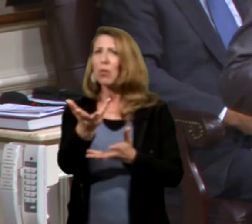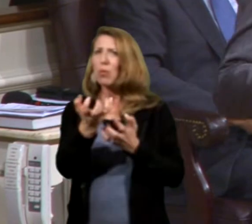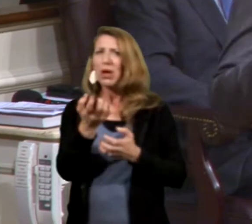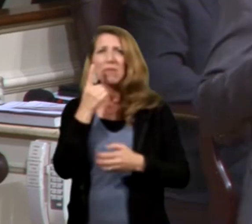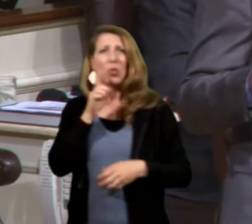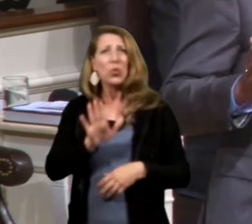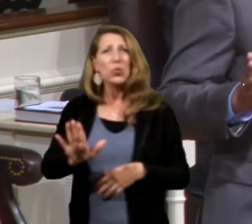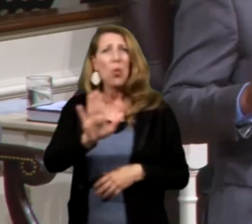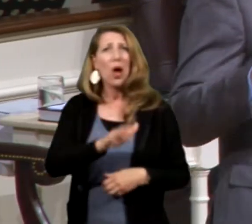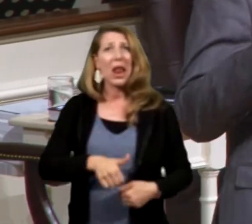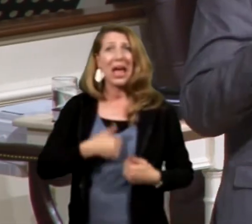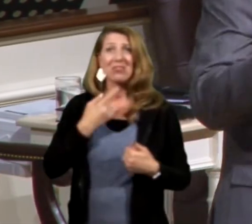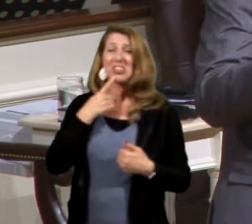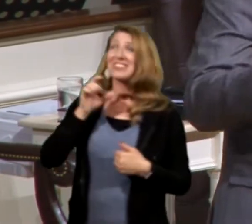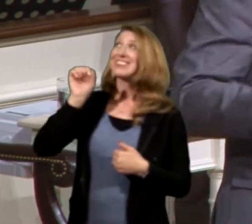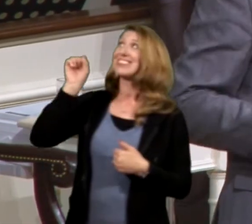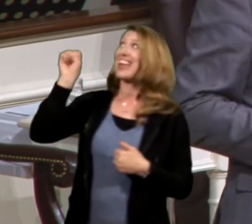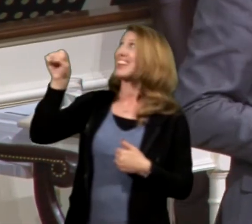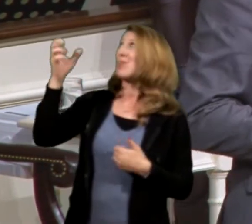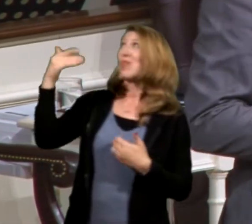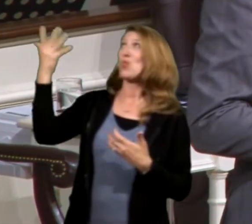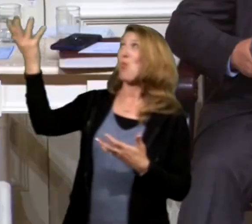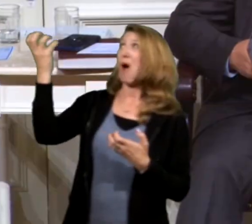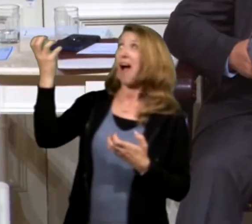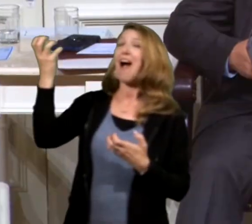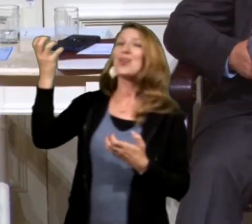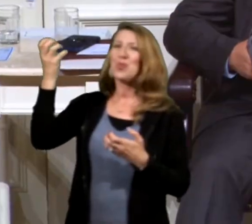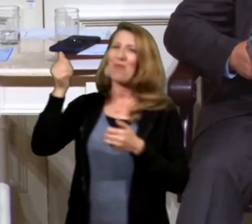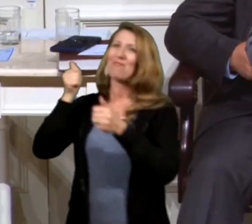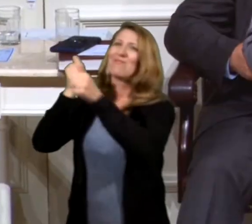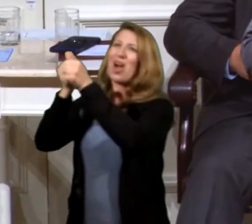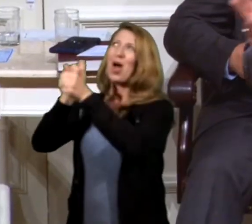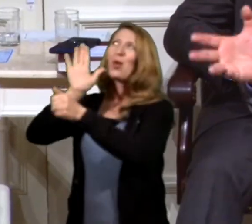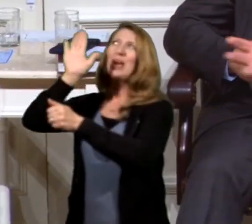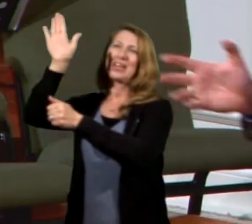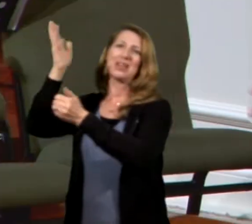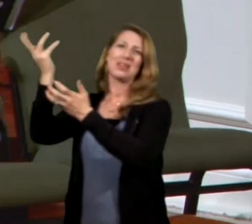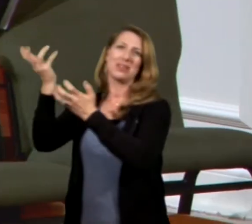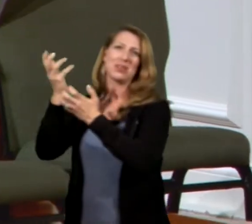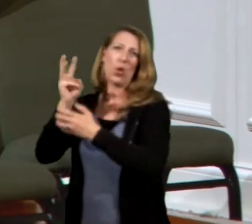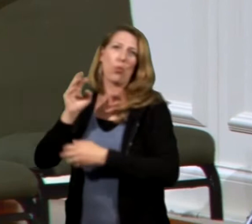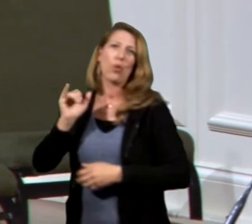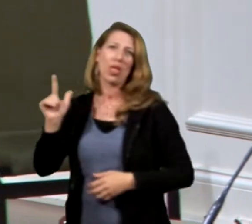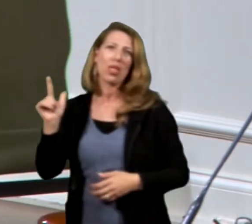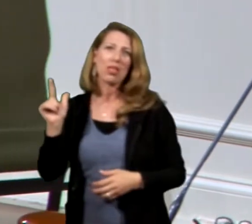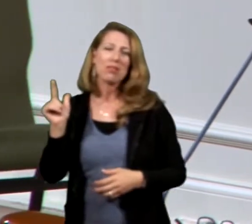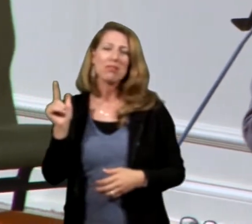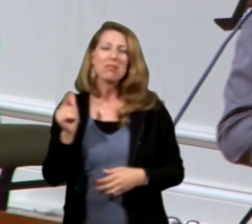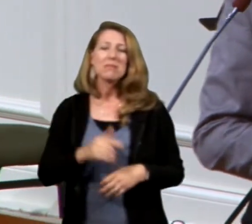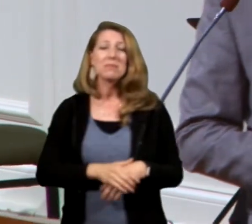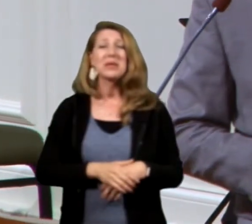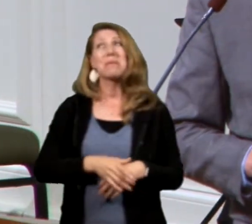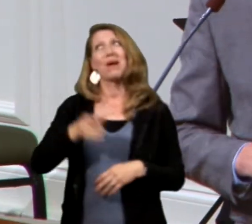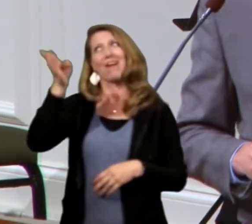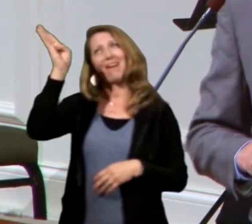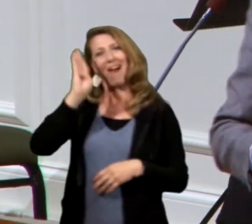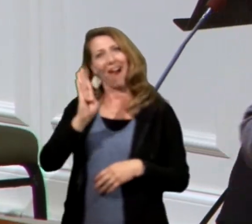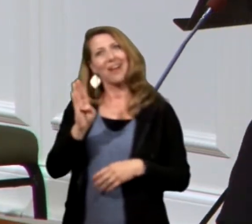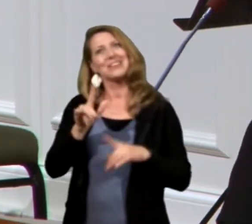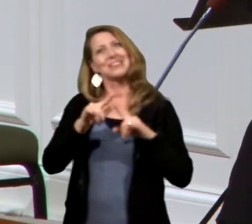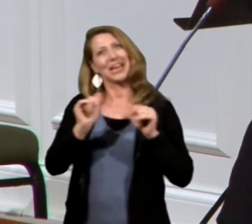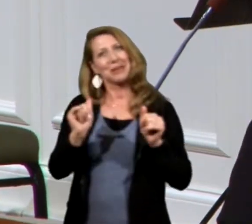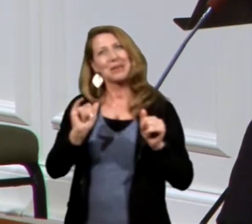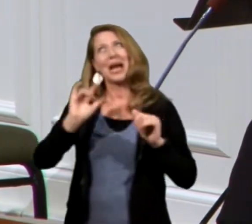just keep saying yes to God, you will do that perfect will. However, I think that God is very gracious. When we